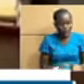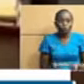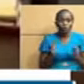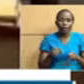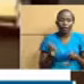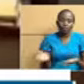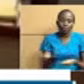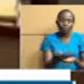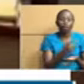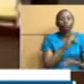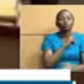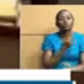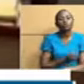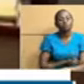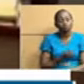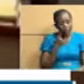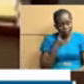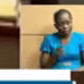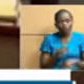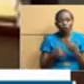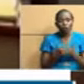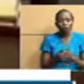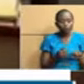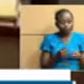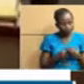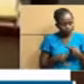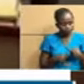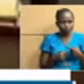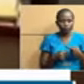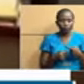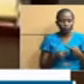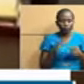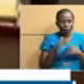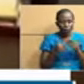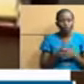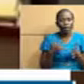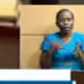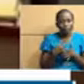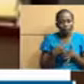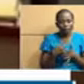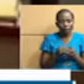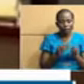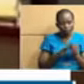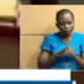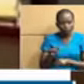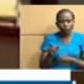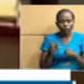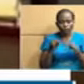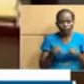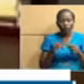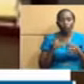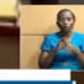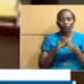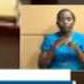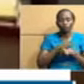mobilize resources, ensure that these glaring effects or impacts that are manifesting of COVID-19 are